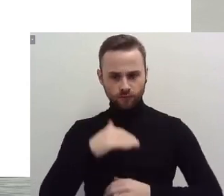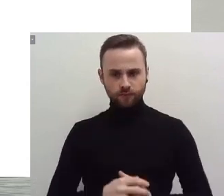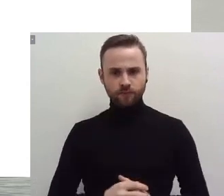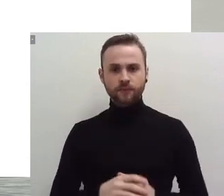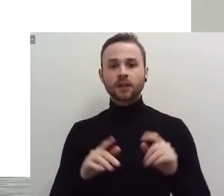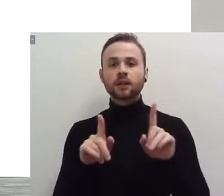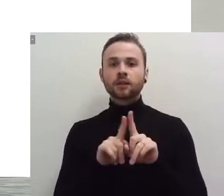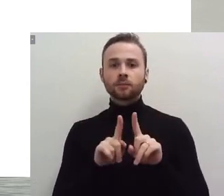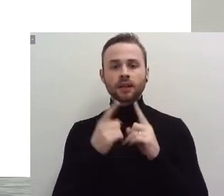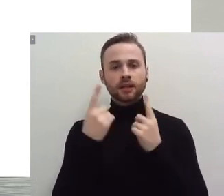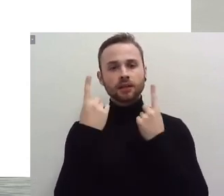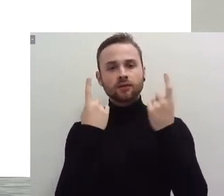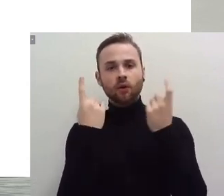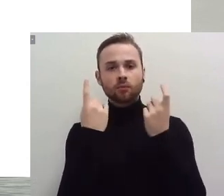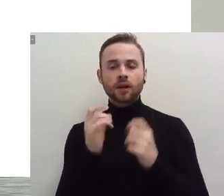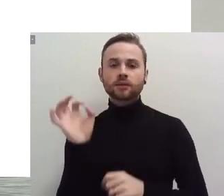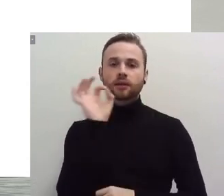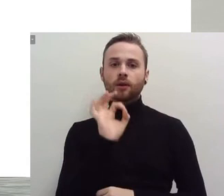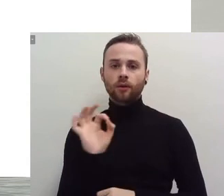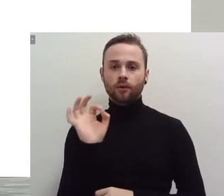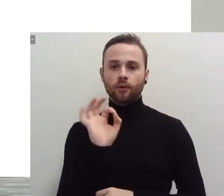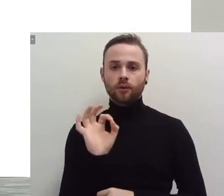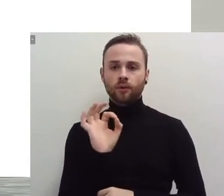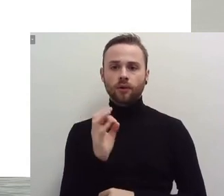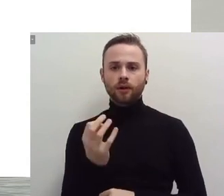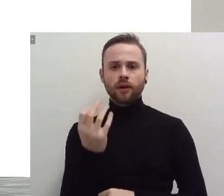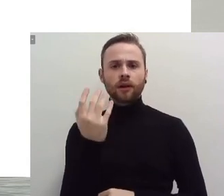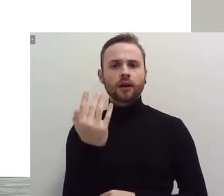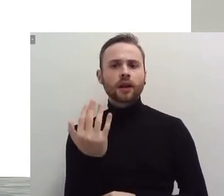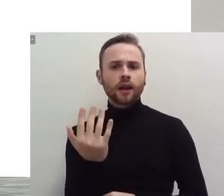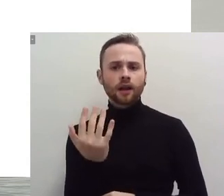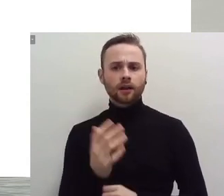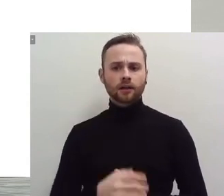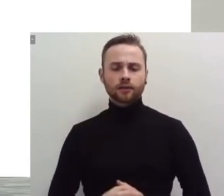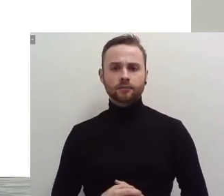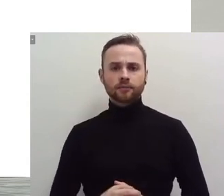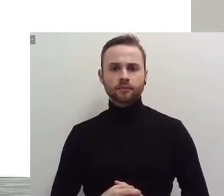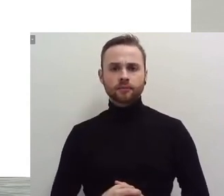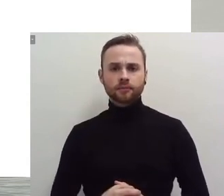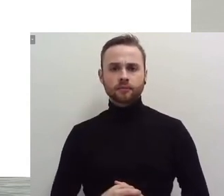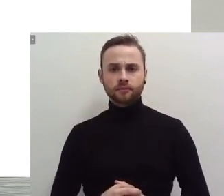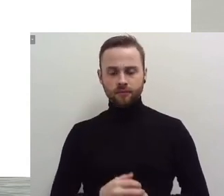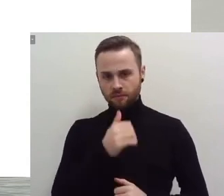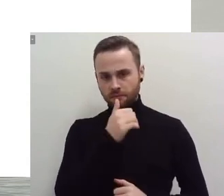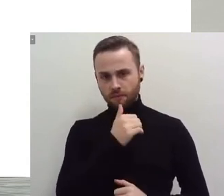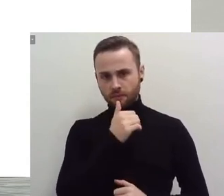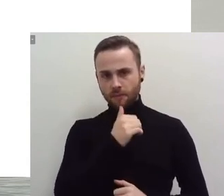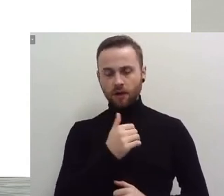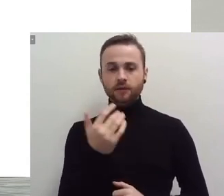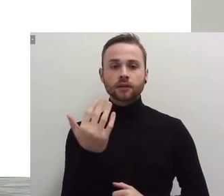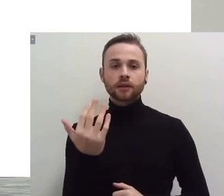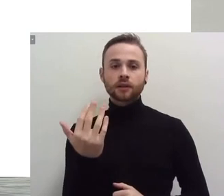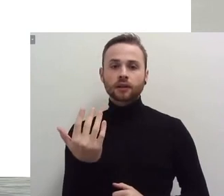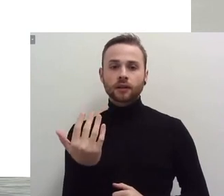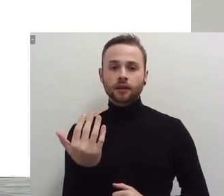how much they are getting paid for, how much actually is being spent on different things,